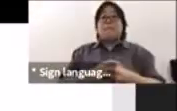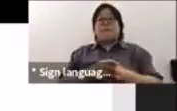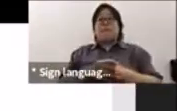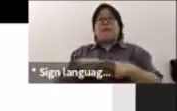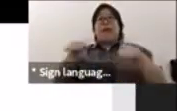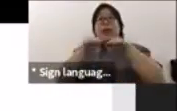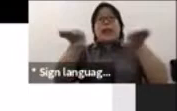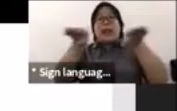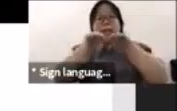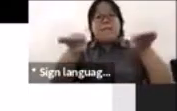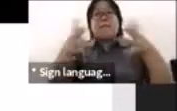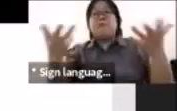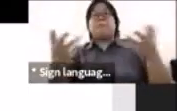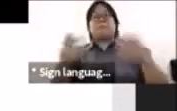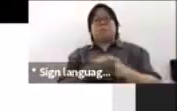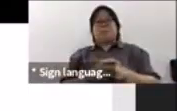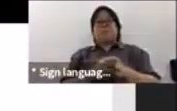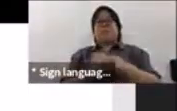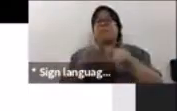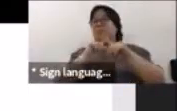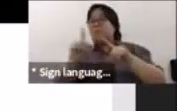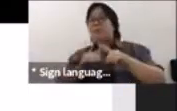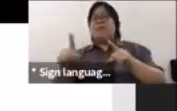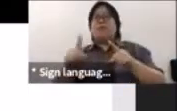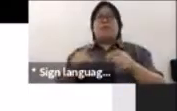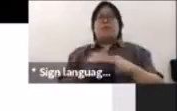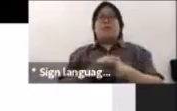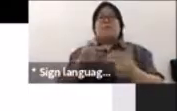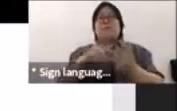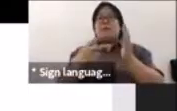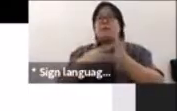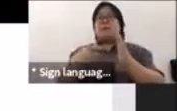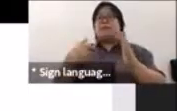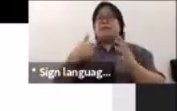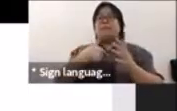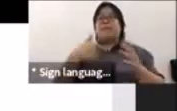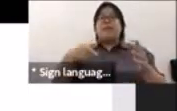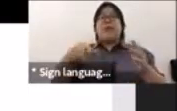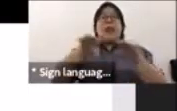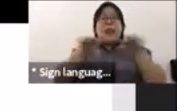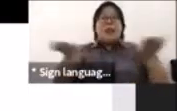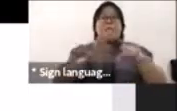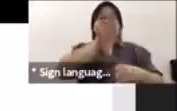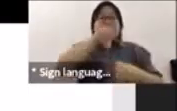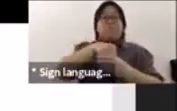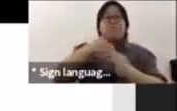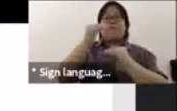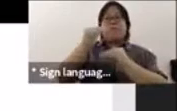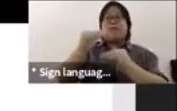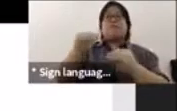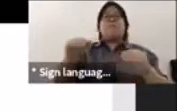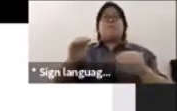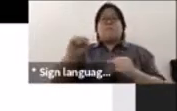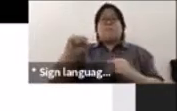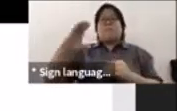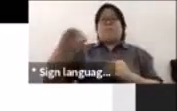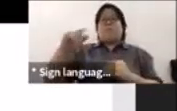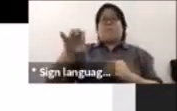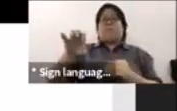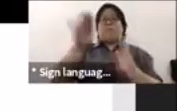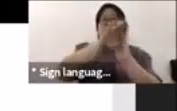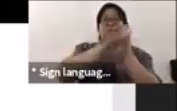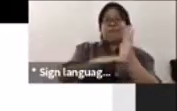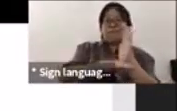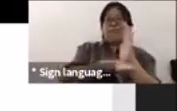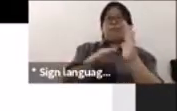been categorized in years. So level of participation restriction, for that we have used the participation scale. And